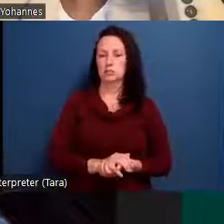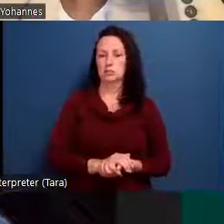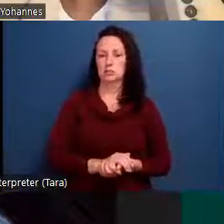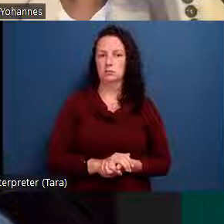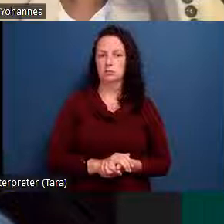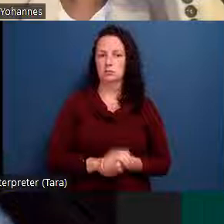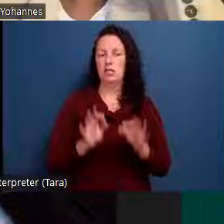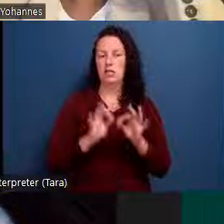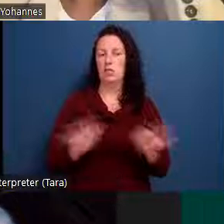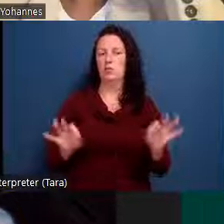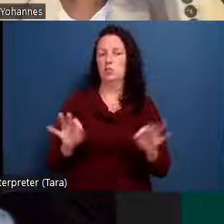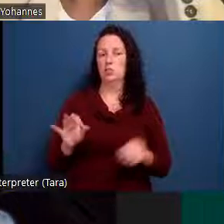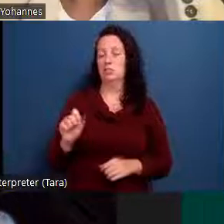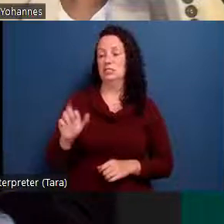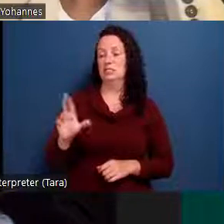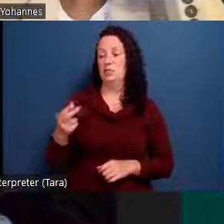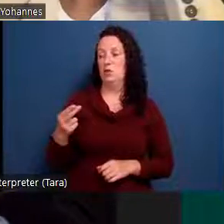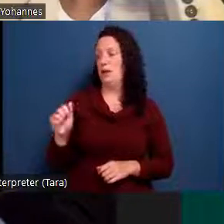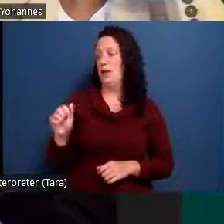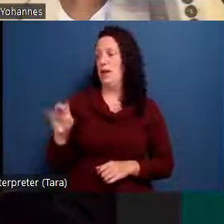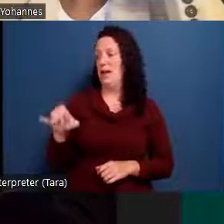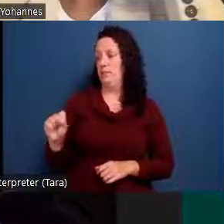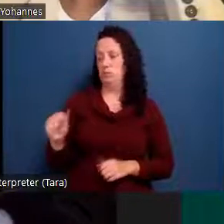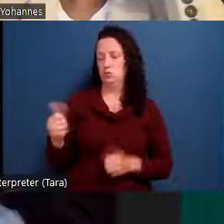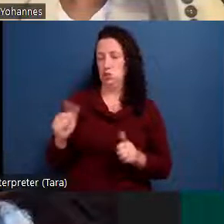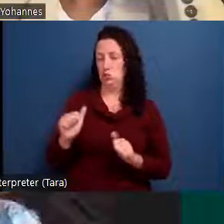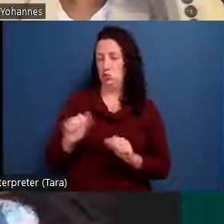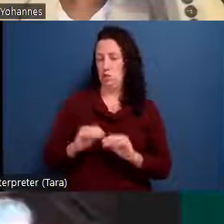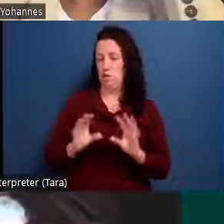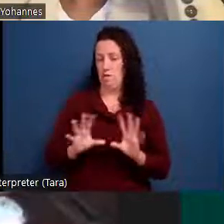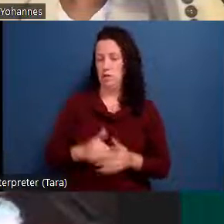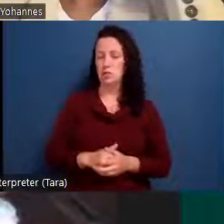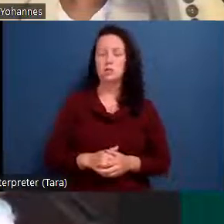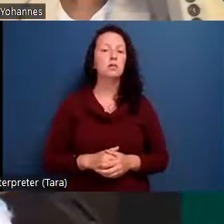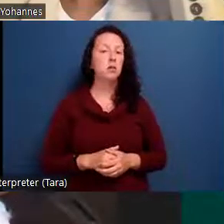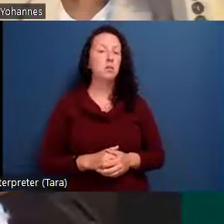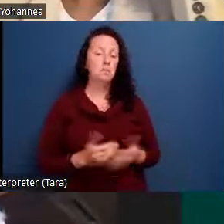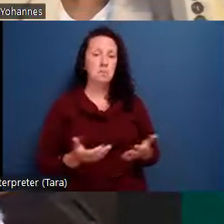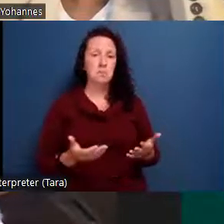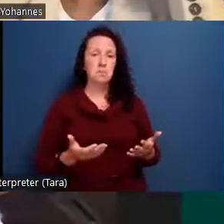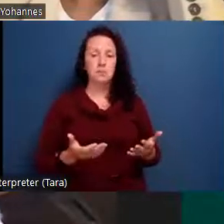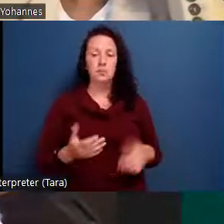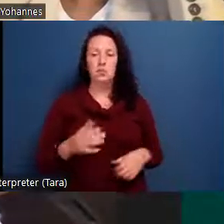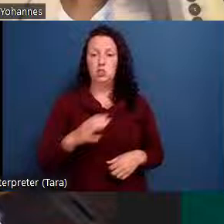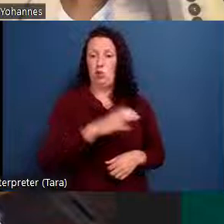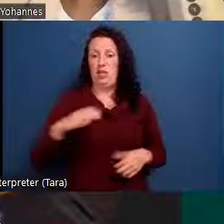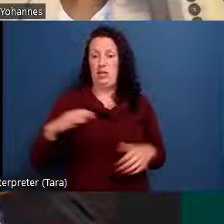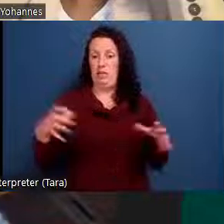language that Sarah Ames was attempting to clarify for us. Okay, so we could, the commission could choose